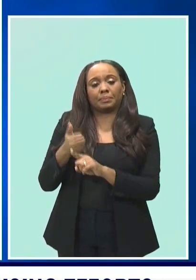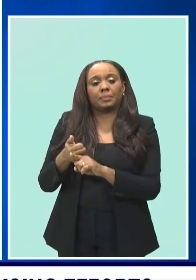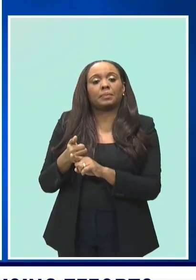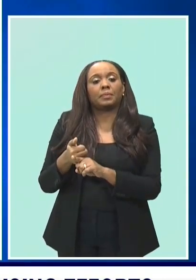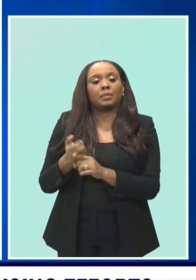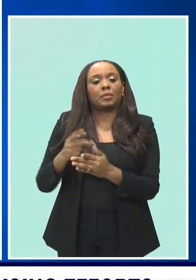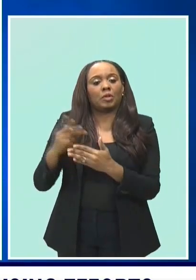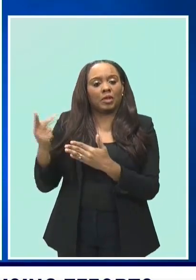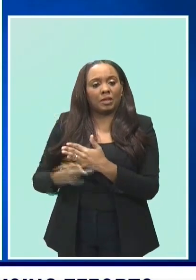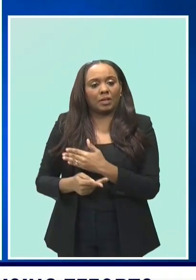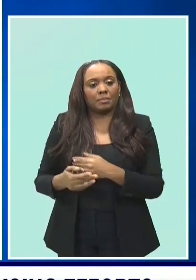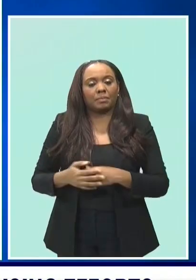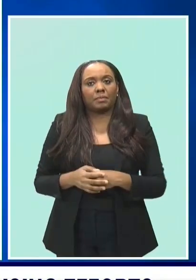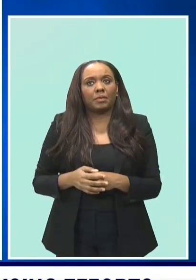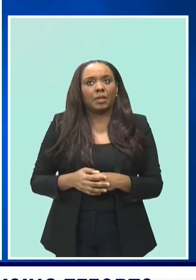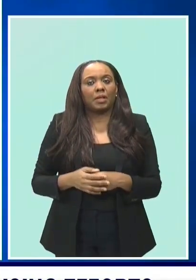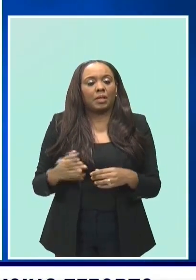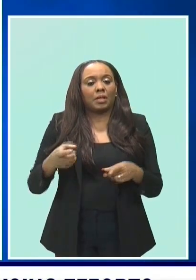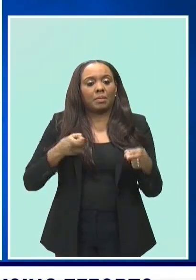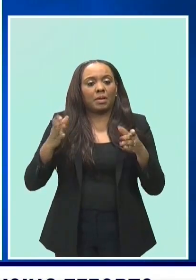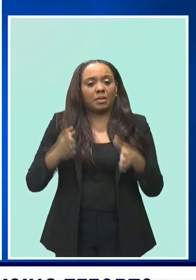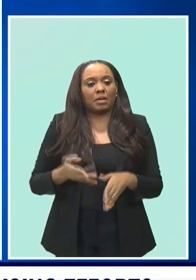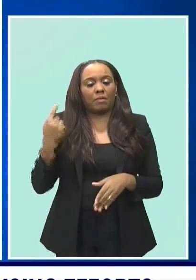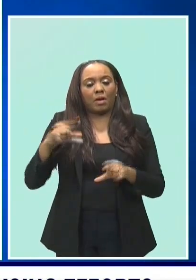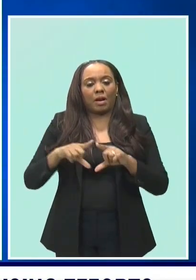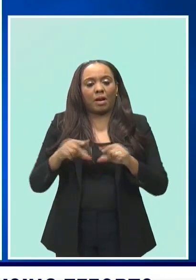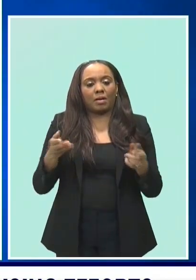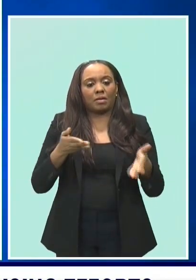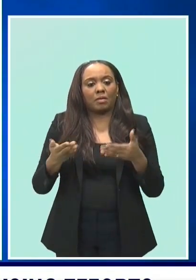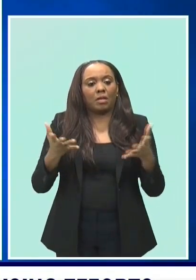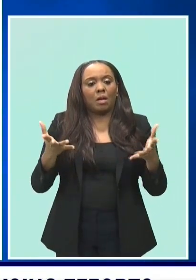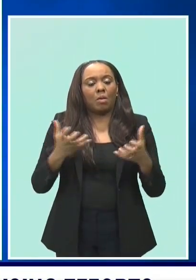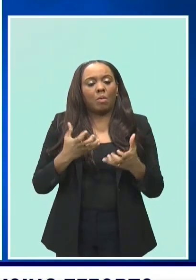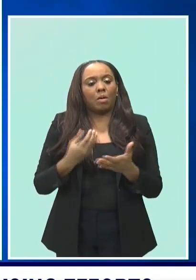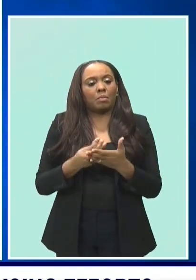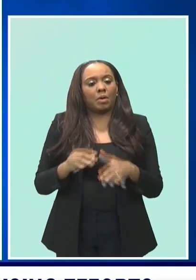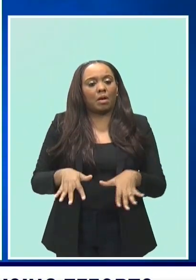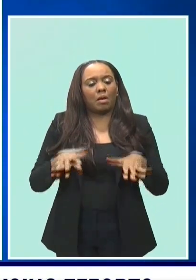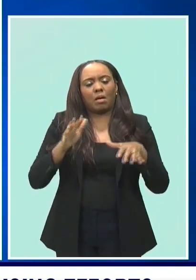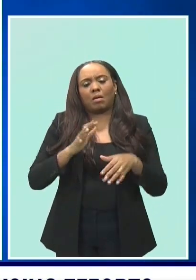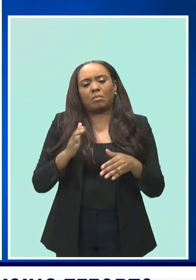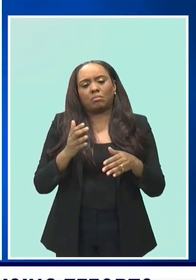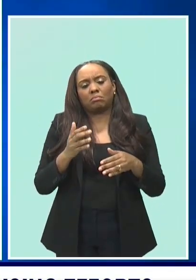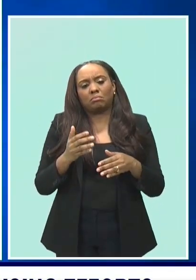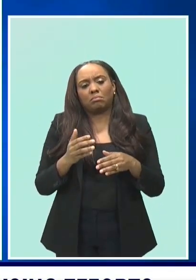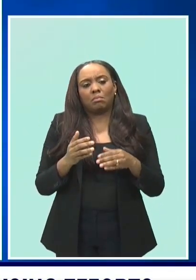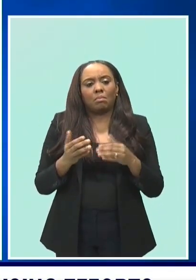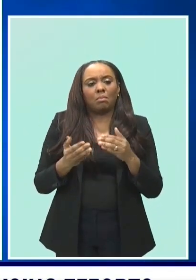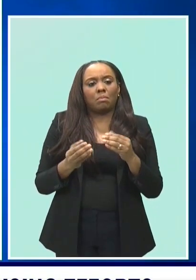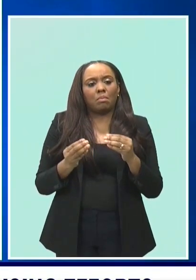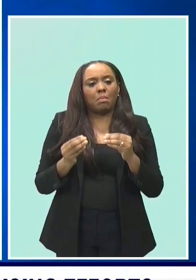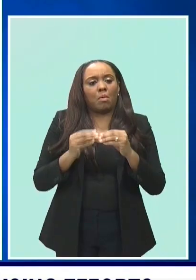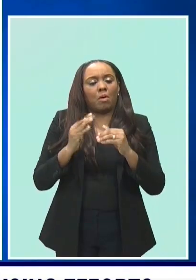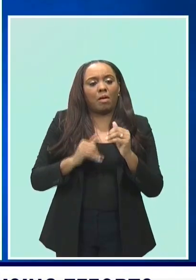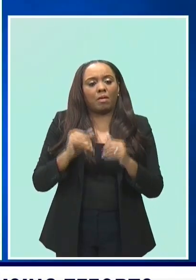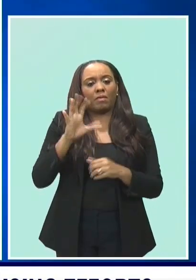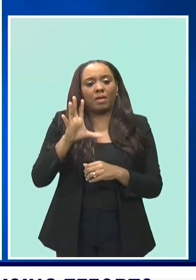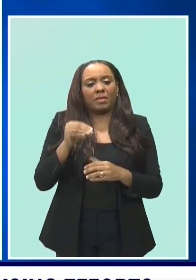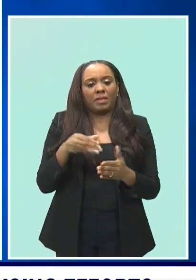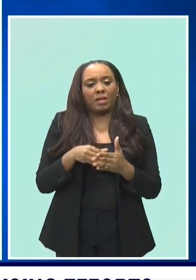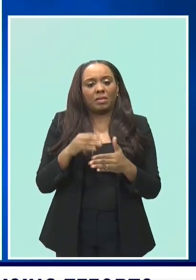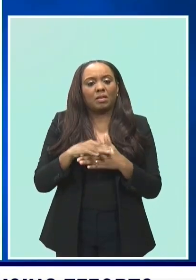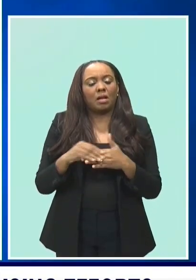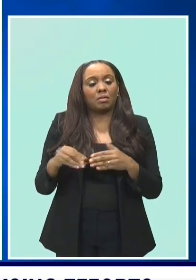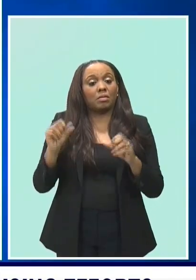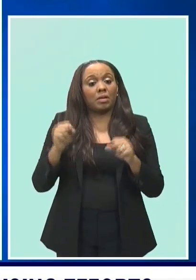Services Alison Brown Ellis explains, their aim is to raise at least $50,000. Cardholders will be able to contribute using the Cave